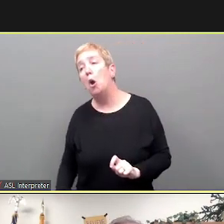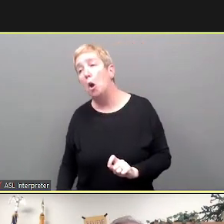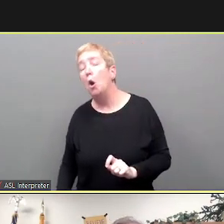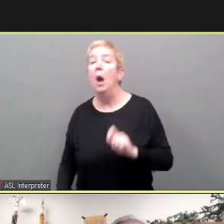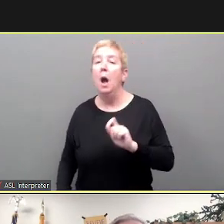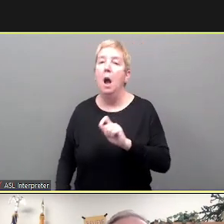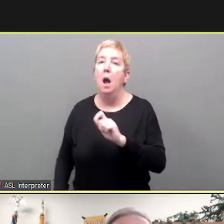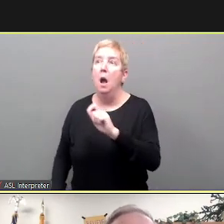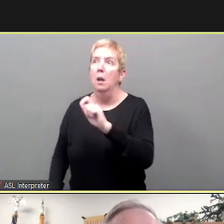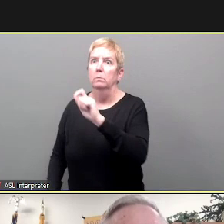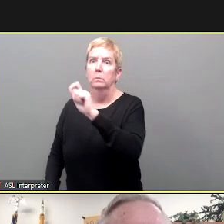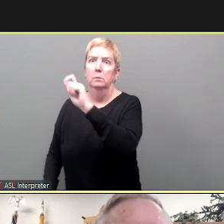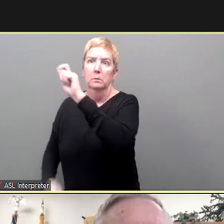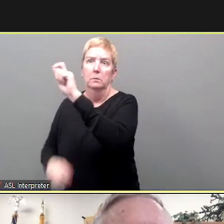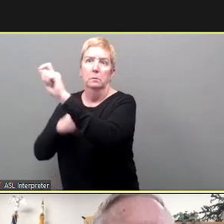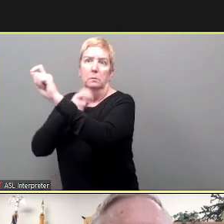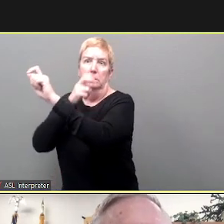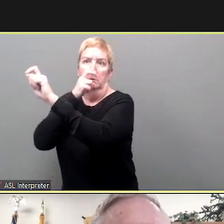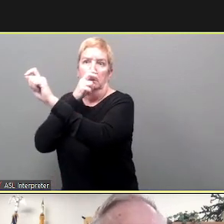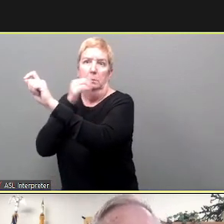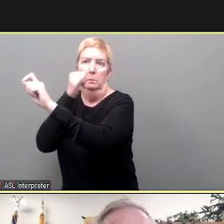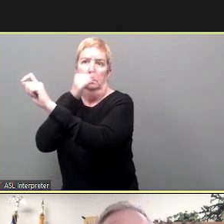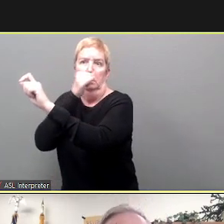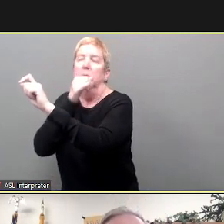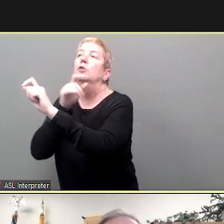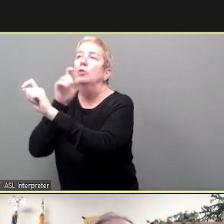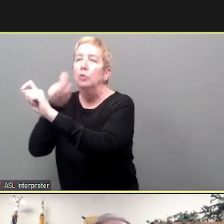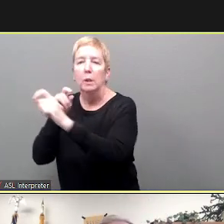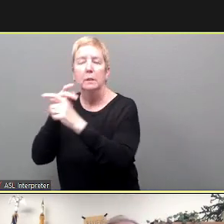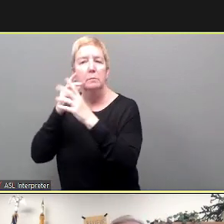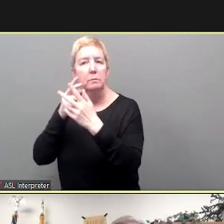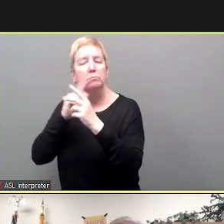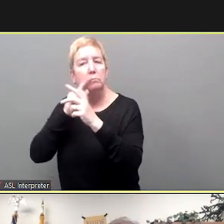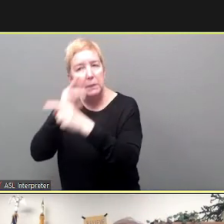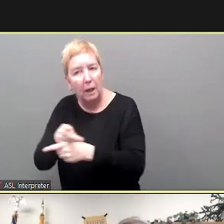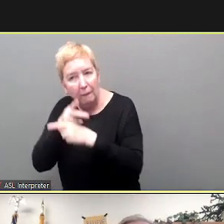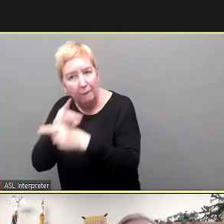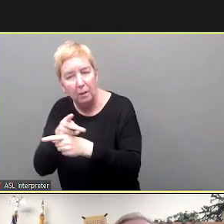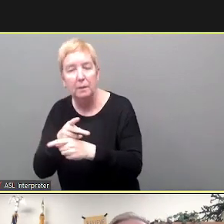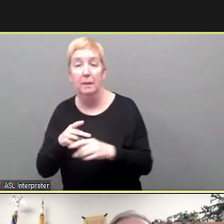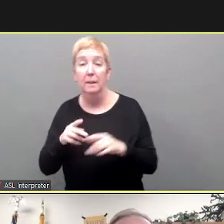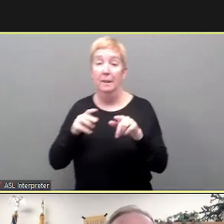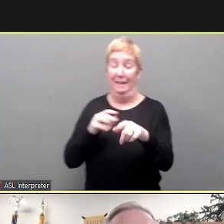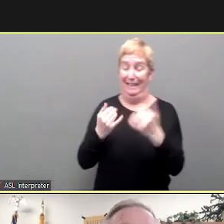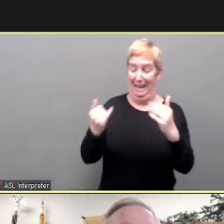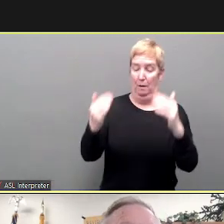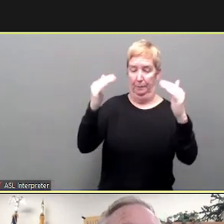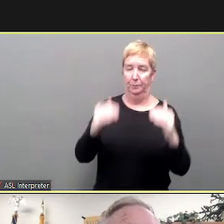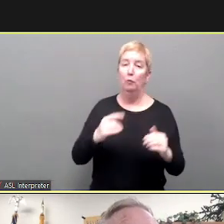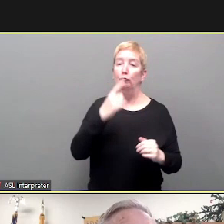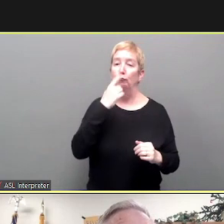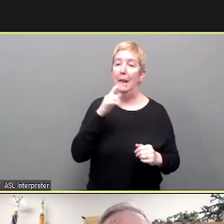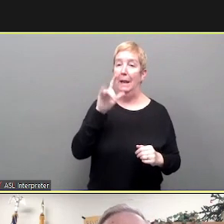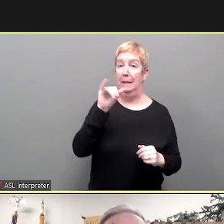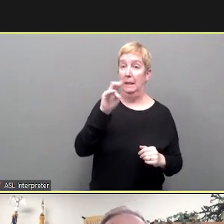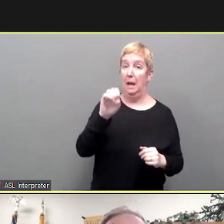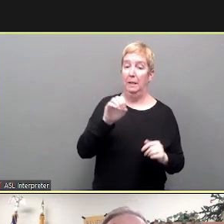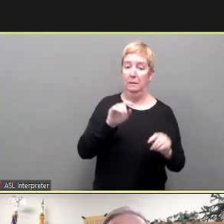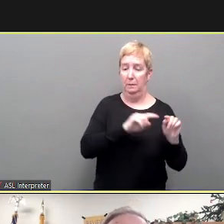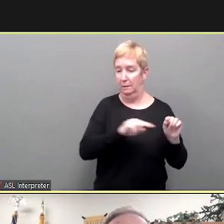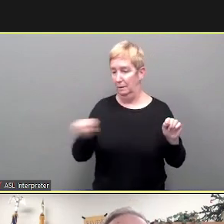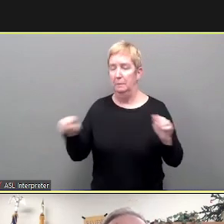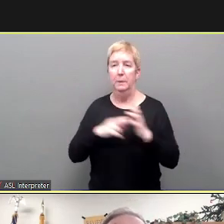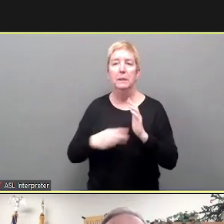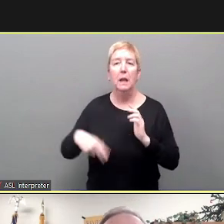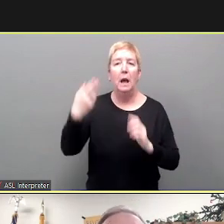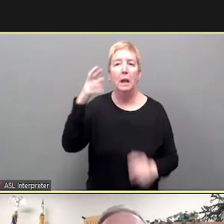relax a little bit. But we haven't spent a lot of time below that red line, which is the red line is high risk, believe it or not.